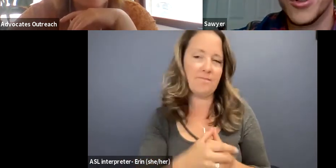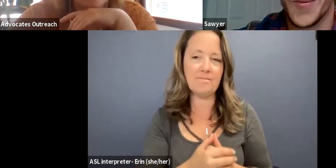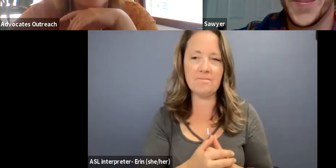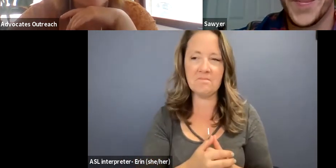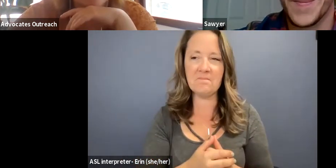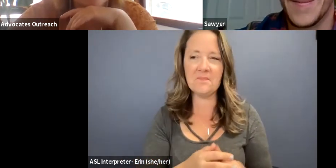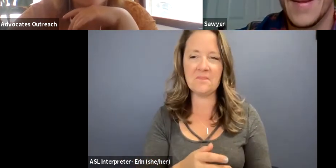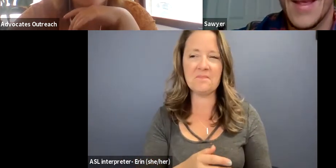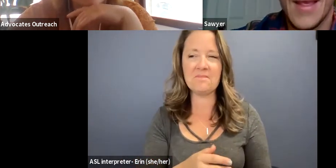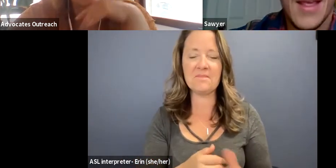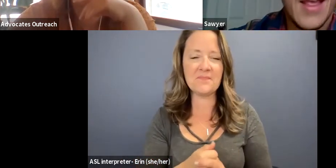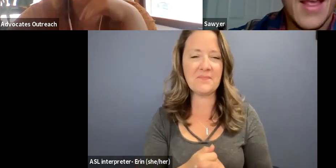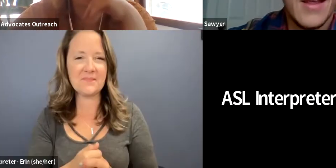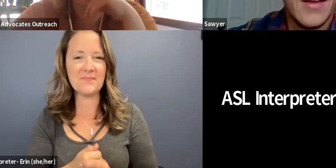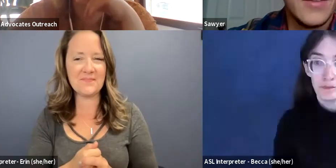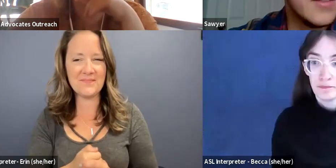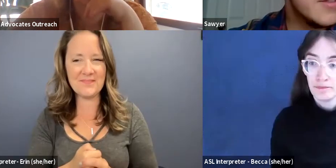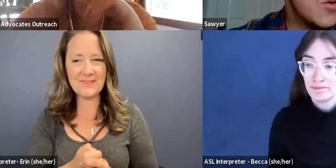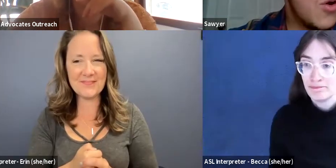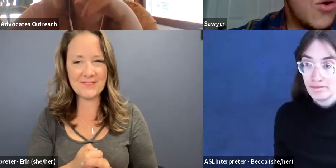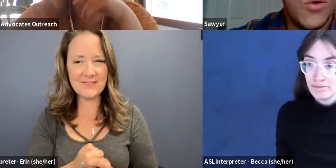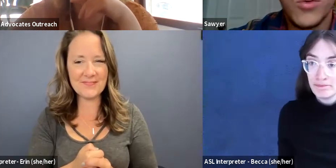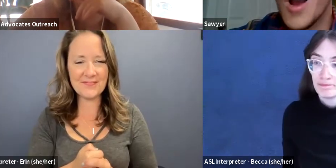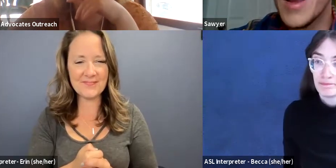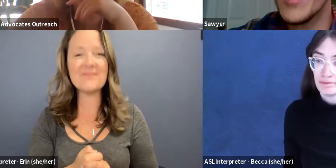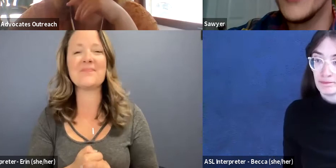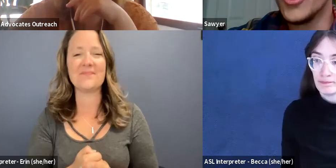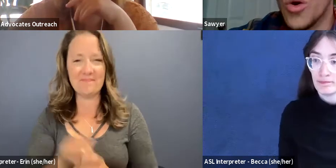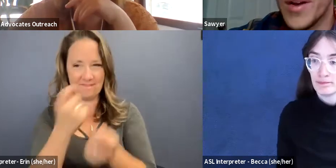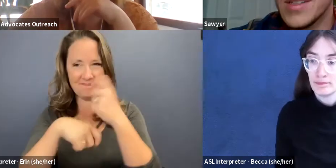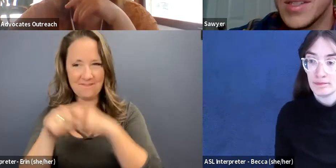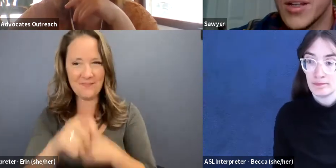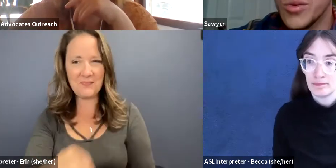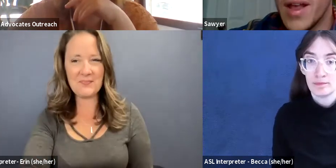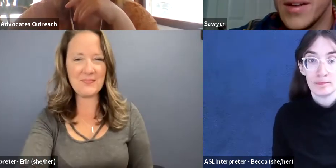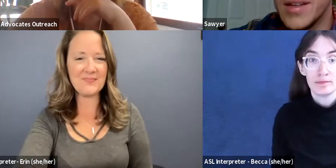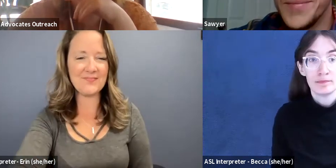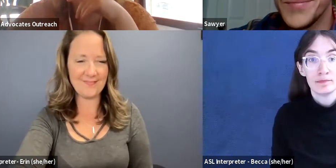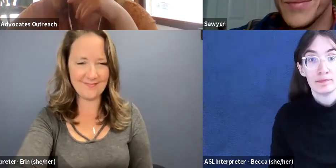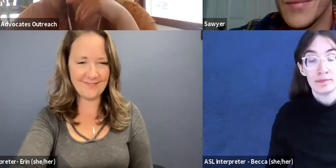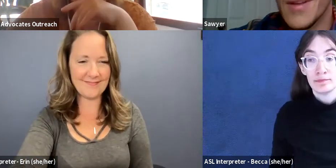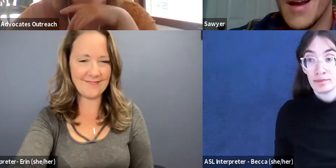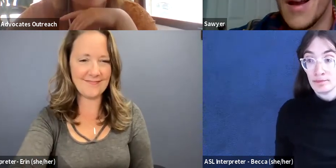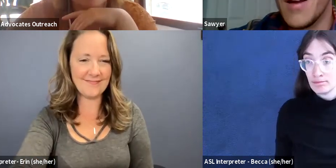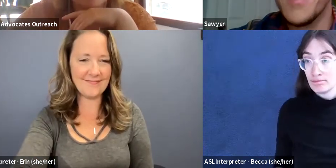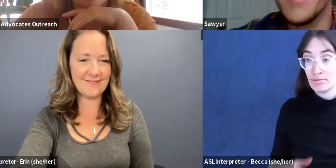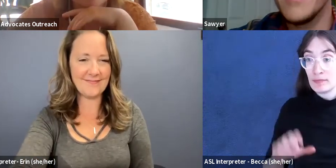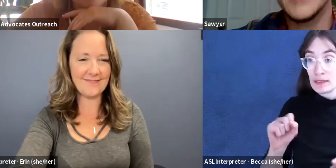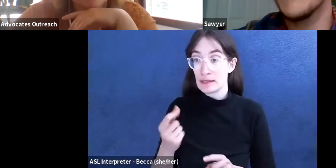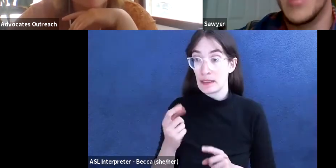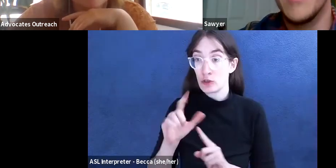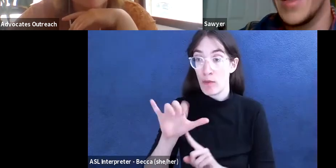like different kinds of sexual activities in a straightforward